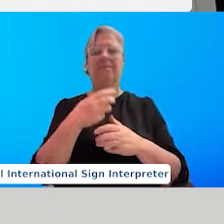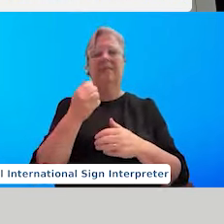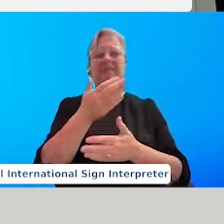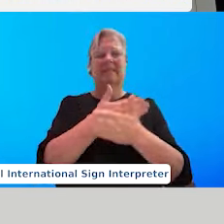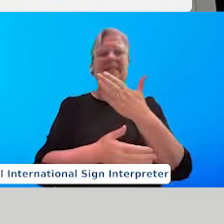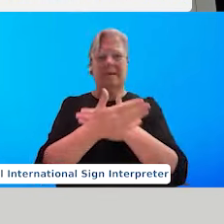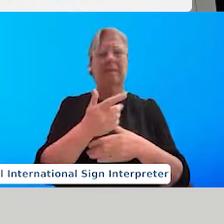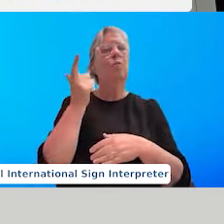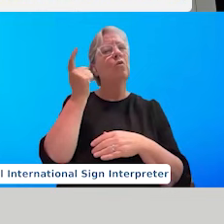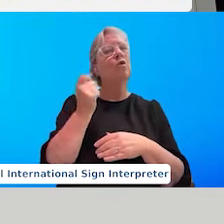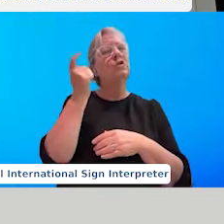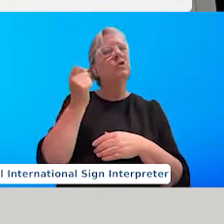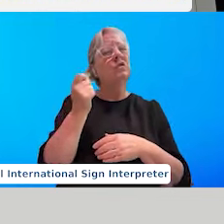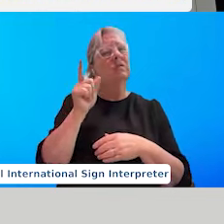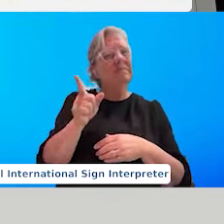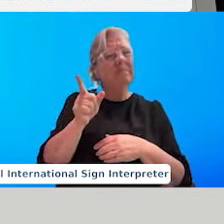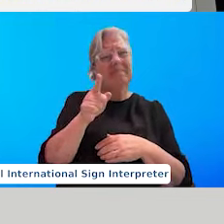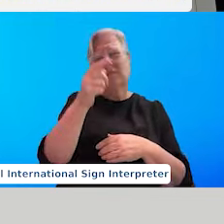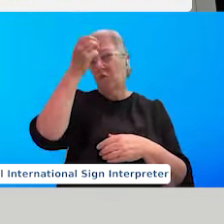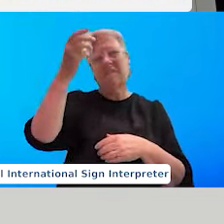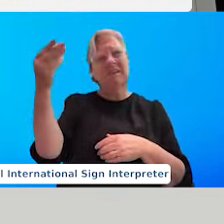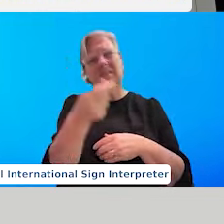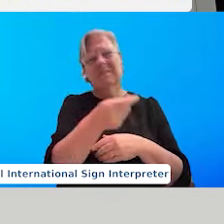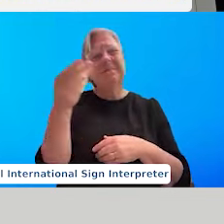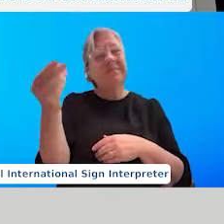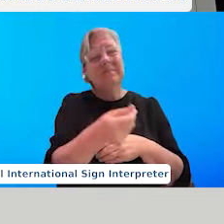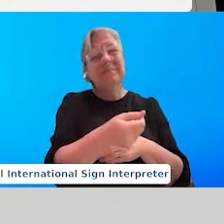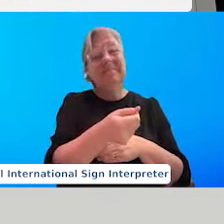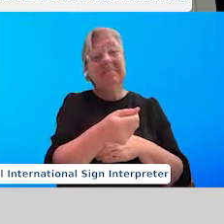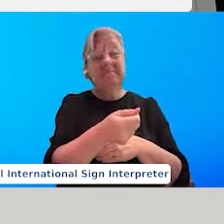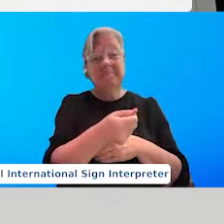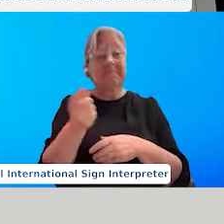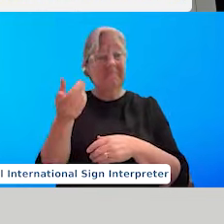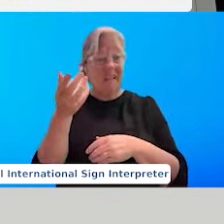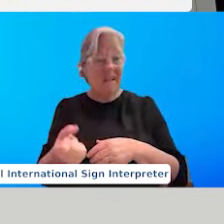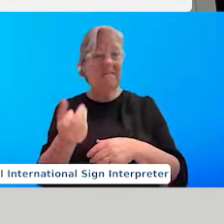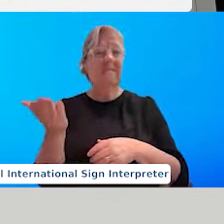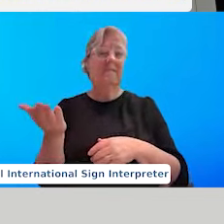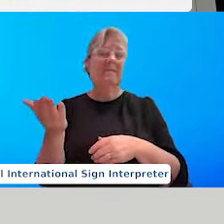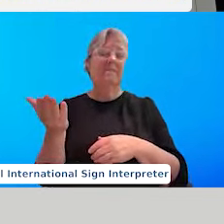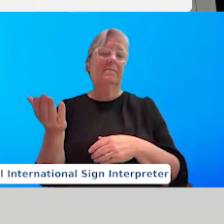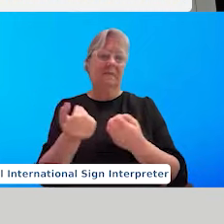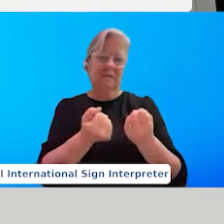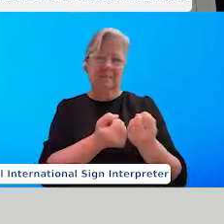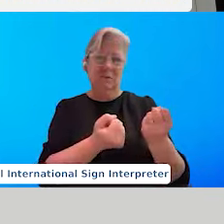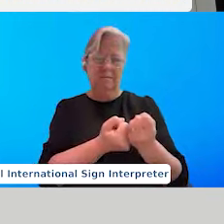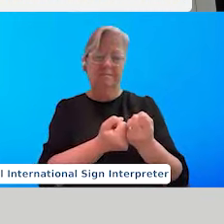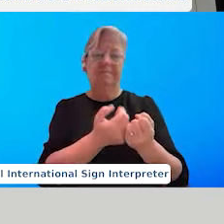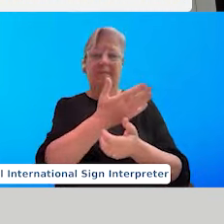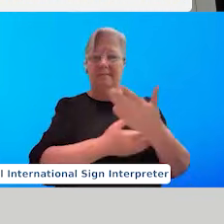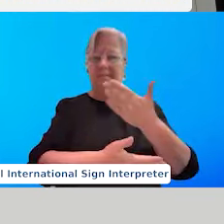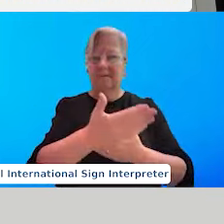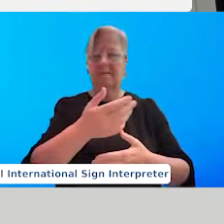bank, to any places where are requested by the deaf.